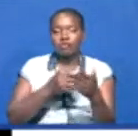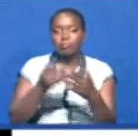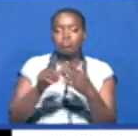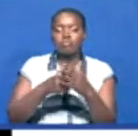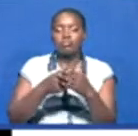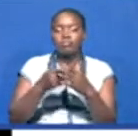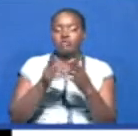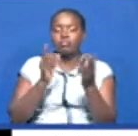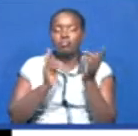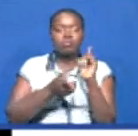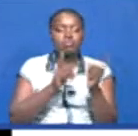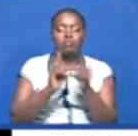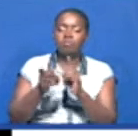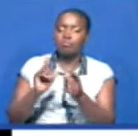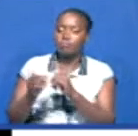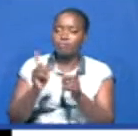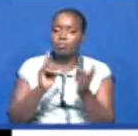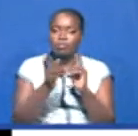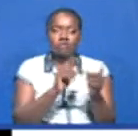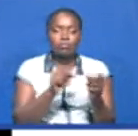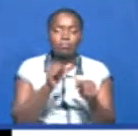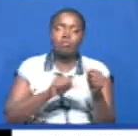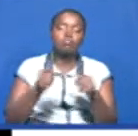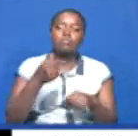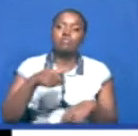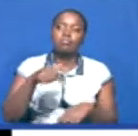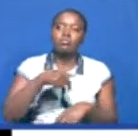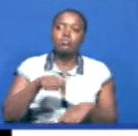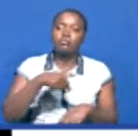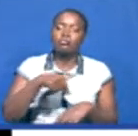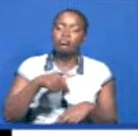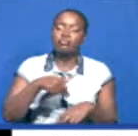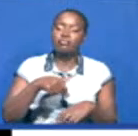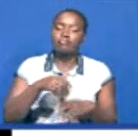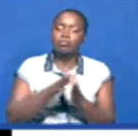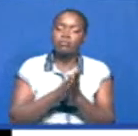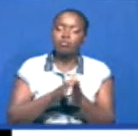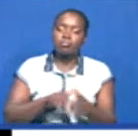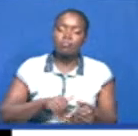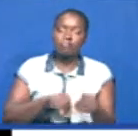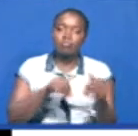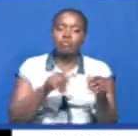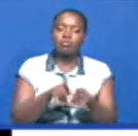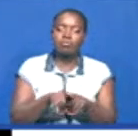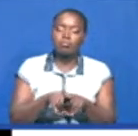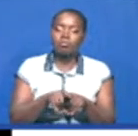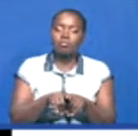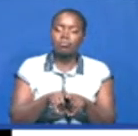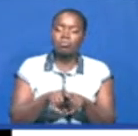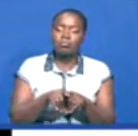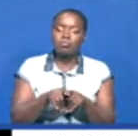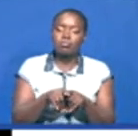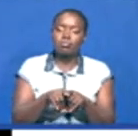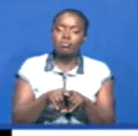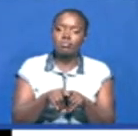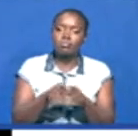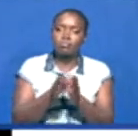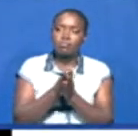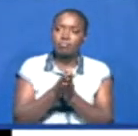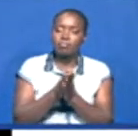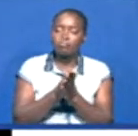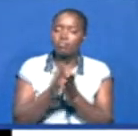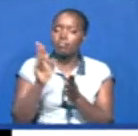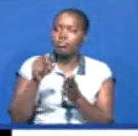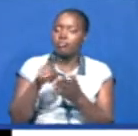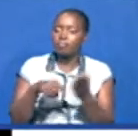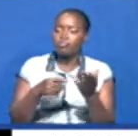around ourselves and doing, you know, chasing each other up and about, we will be able to know what is it that has